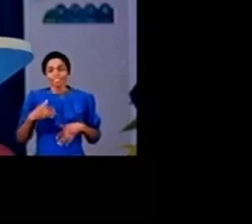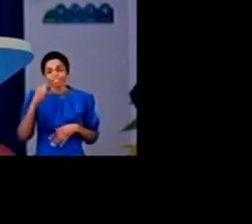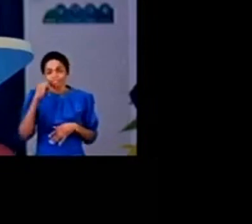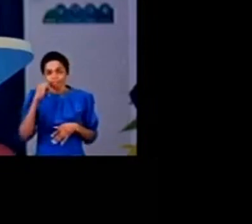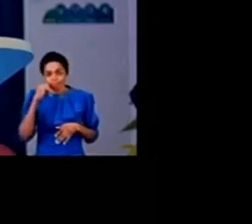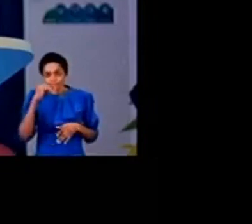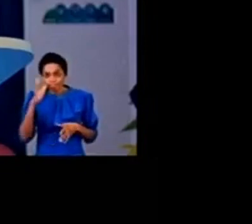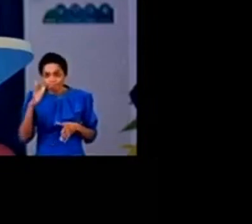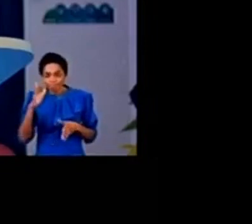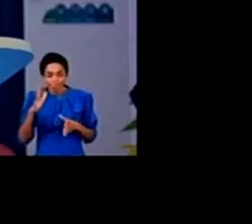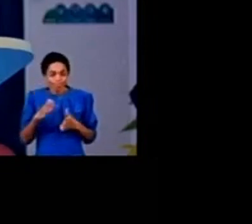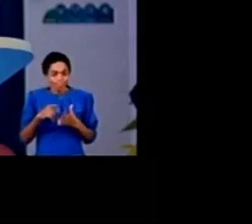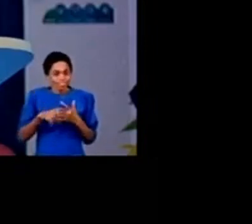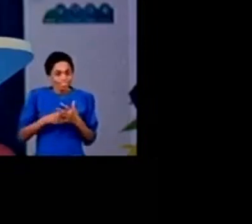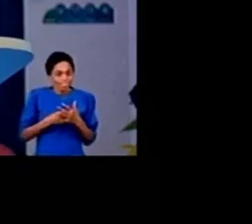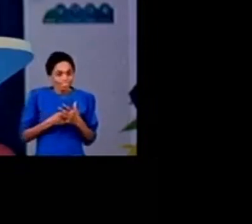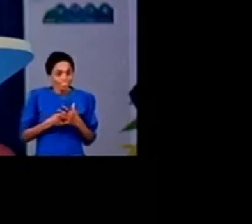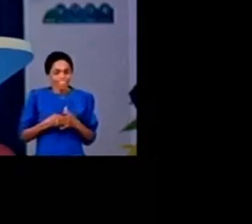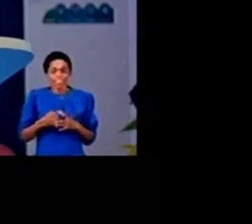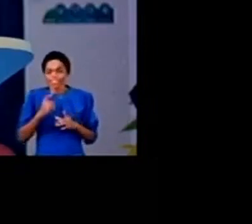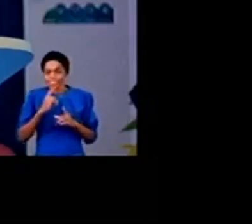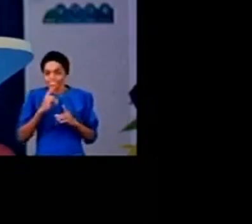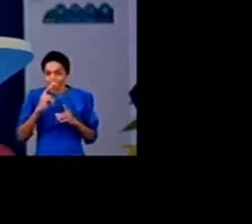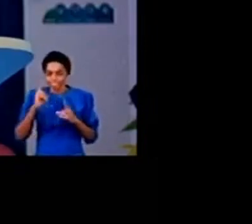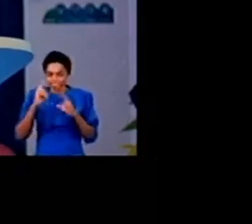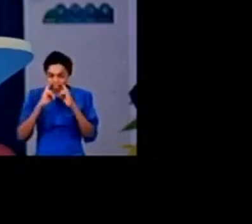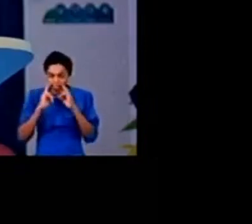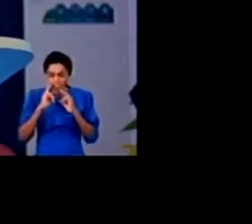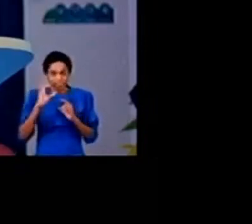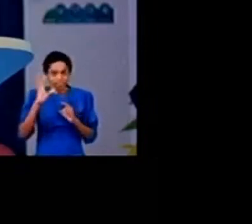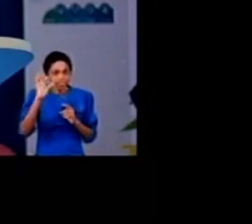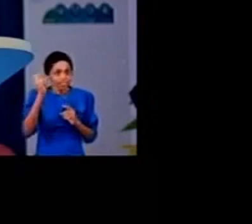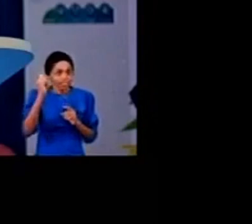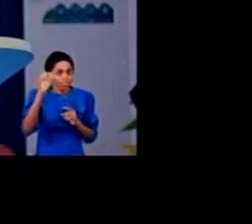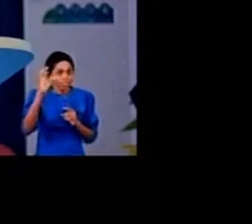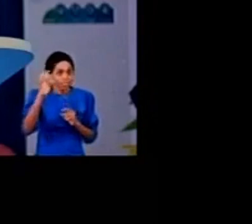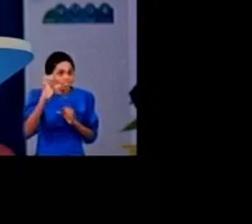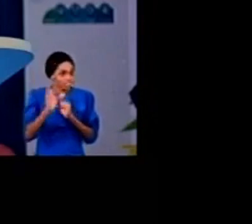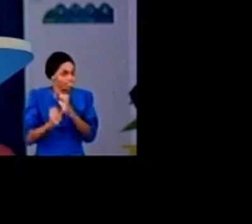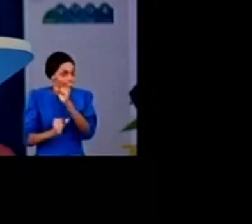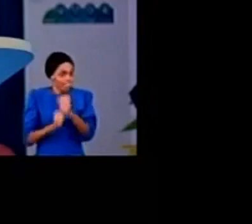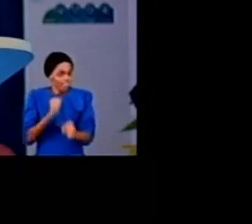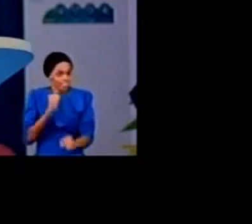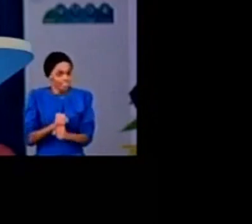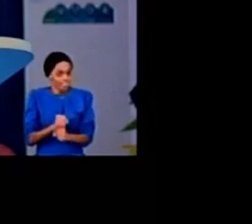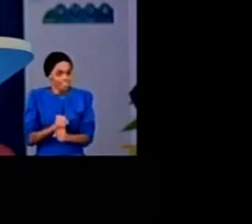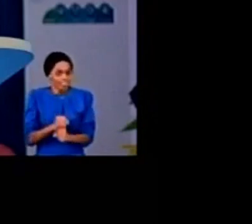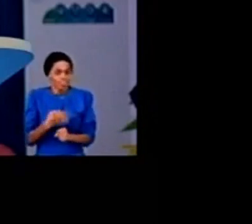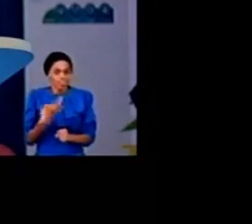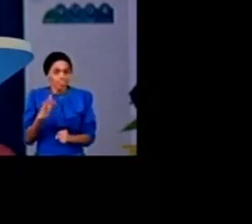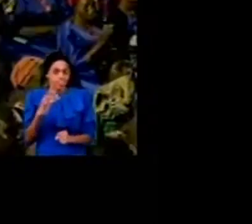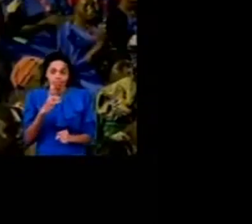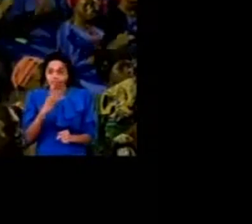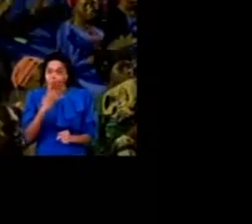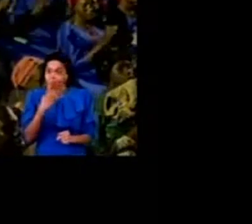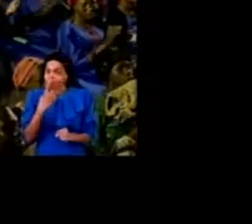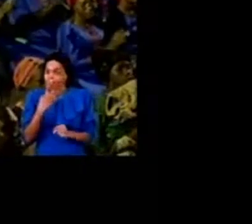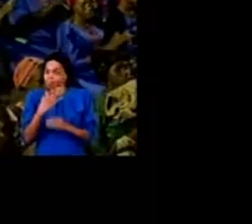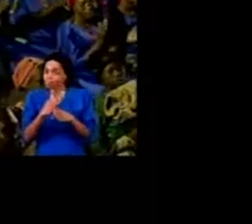of dumbness, and she could speak for the first time. Put your hands together for the Lord.